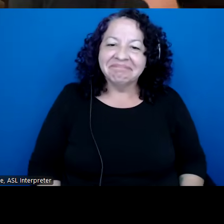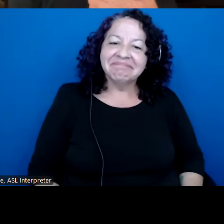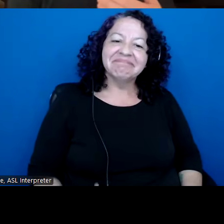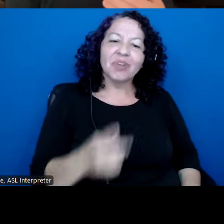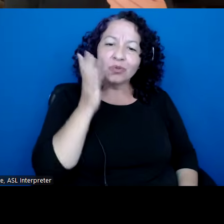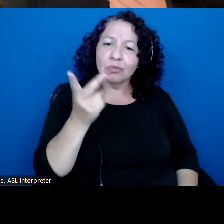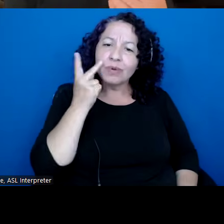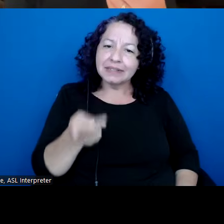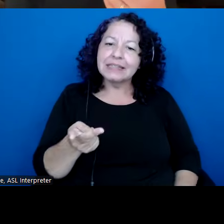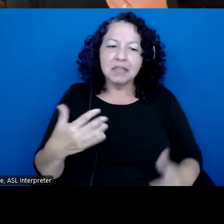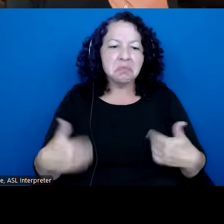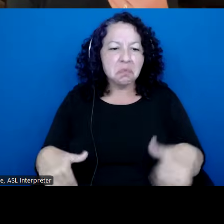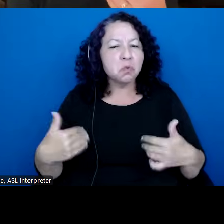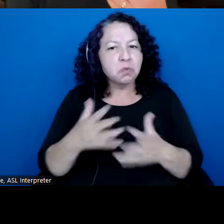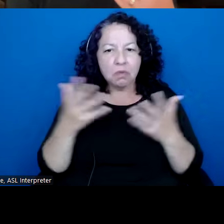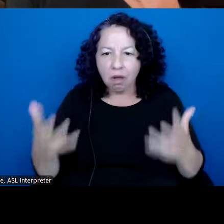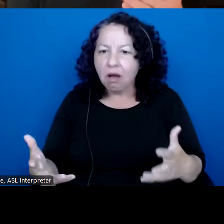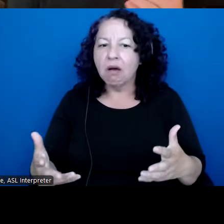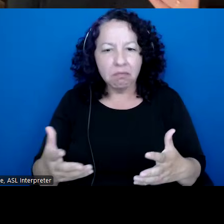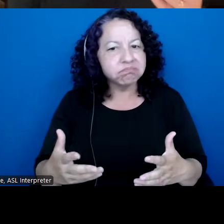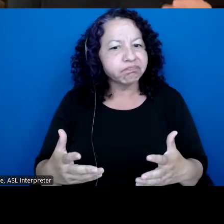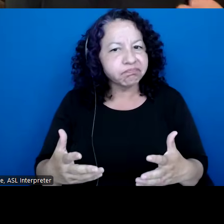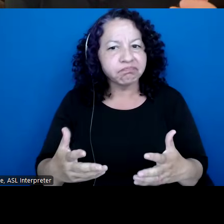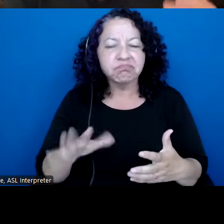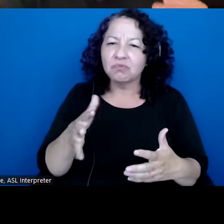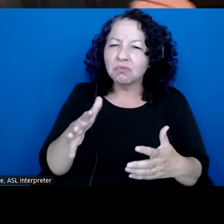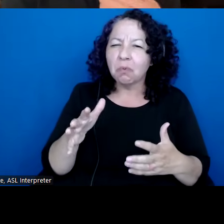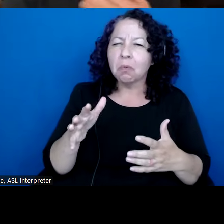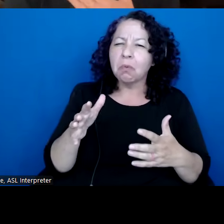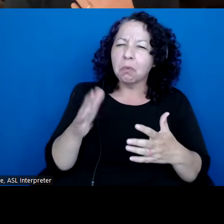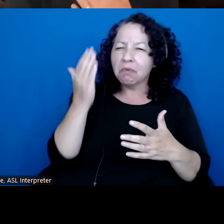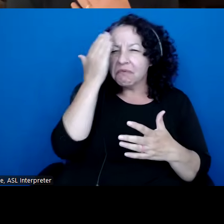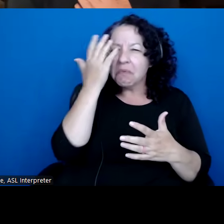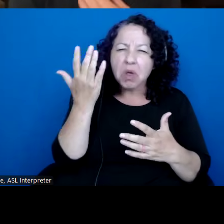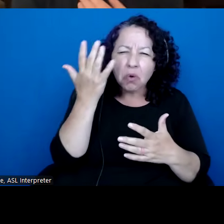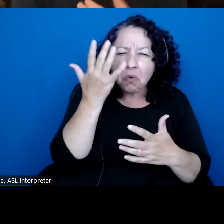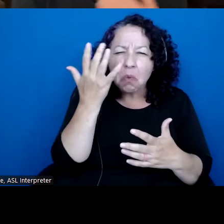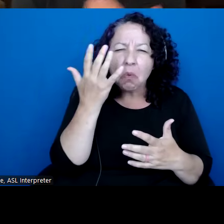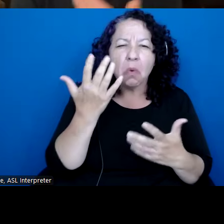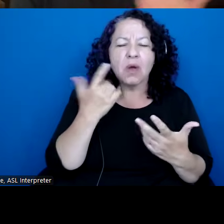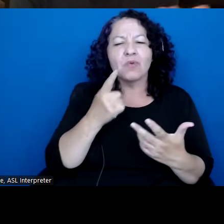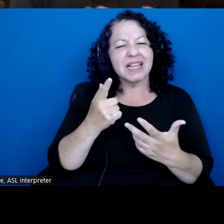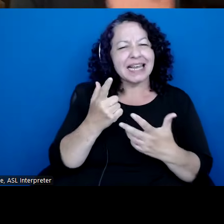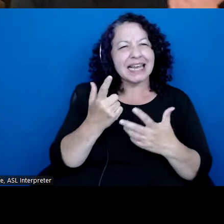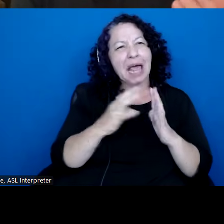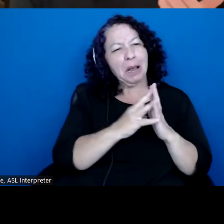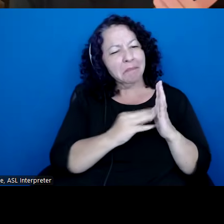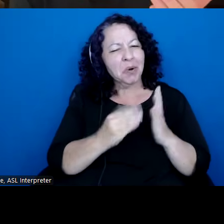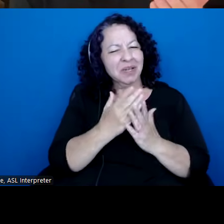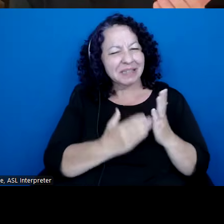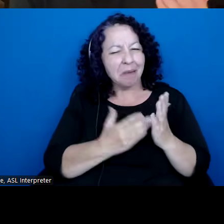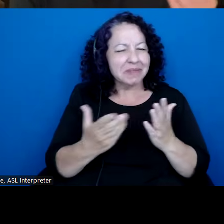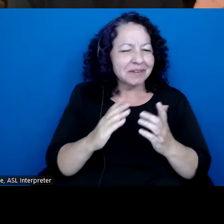you'll see quite a lot that's really sort of strikingly familiar that mirrors some things about our own kind of